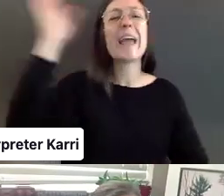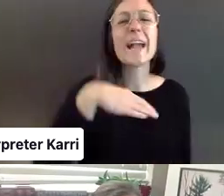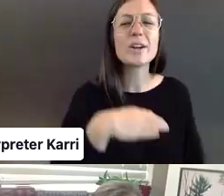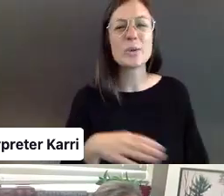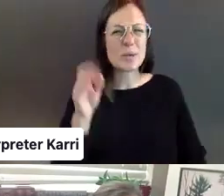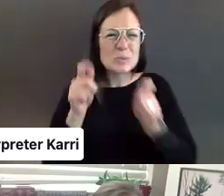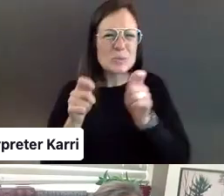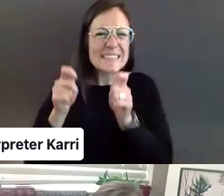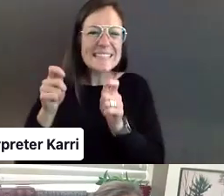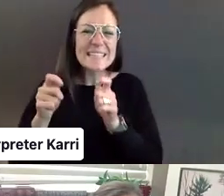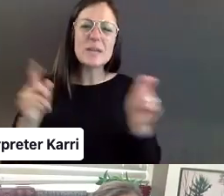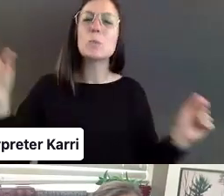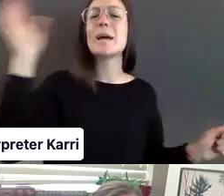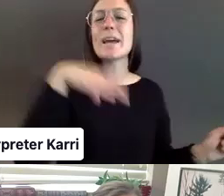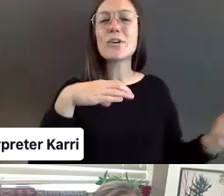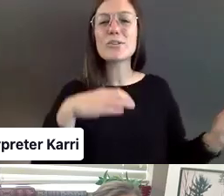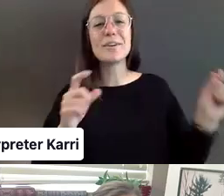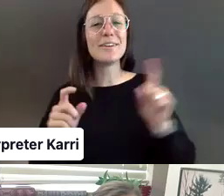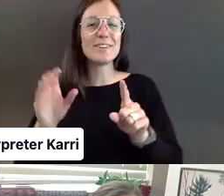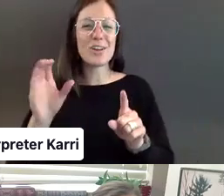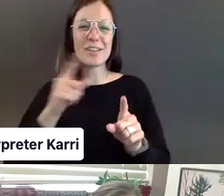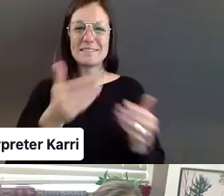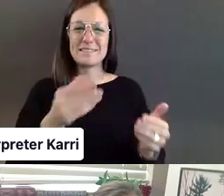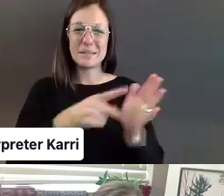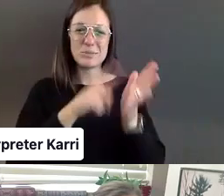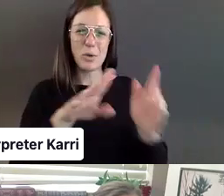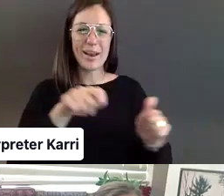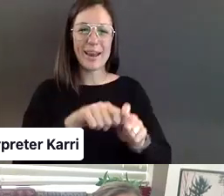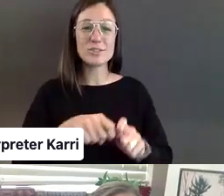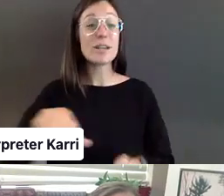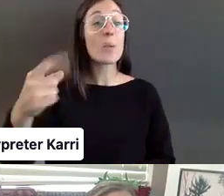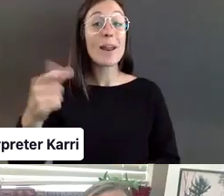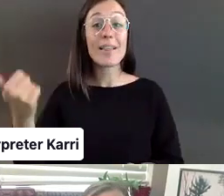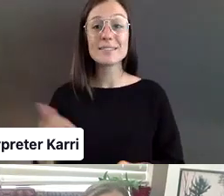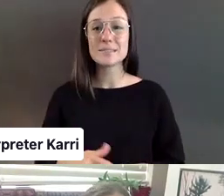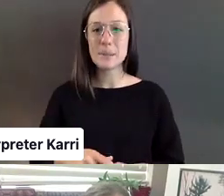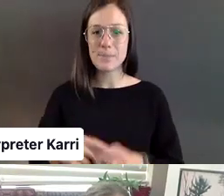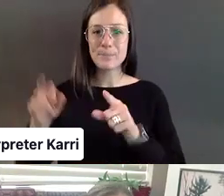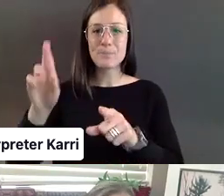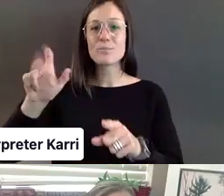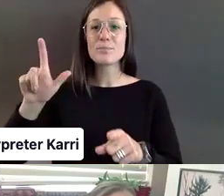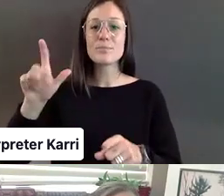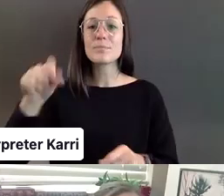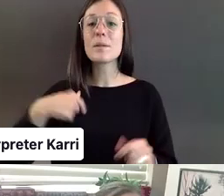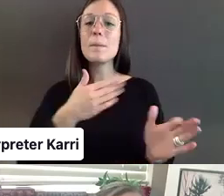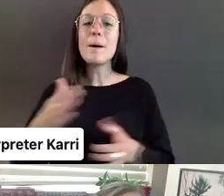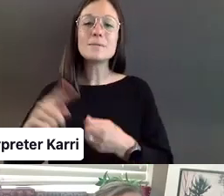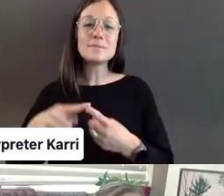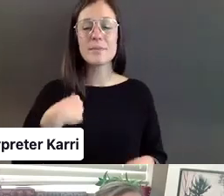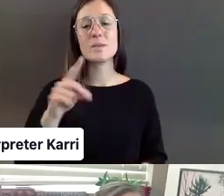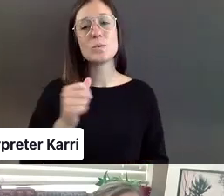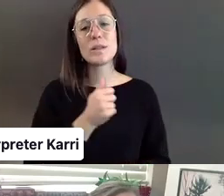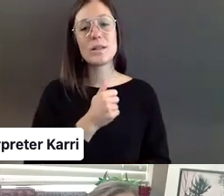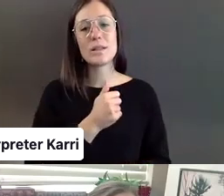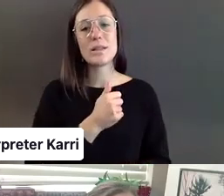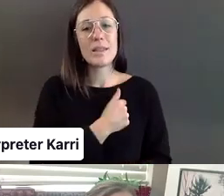tweaky. May want to just double check the connections. Anybody else? I was going to say, because I love, Felicia, I